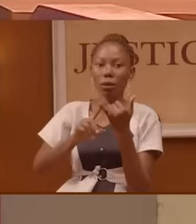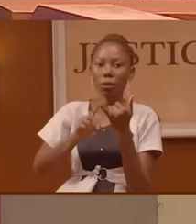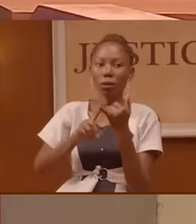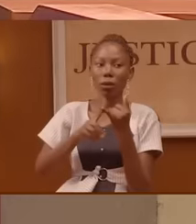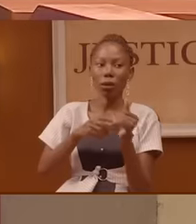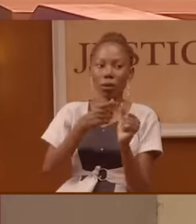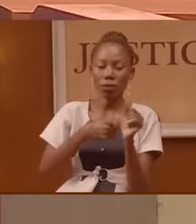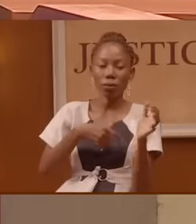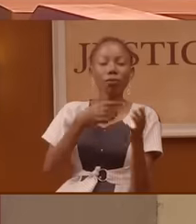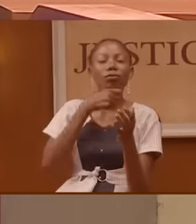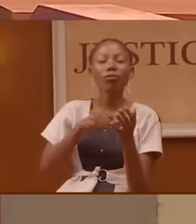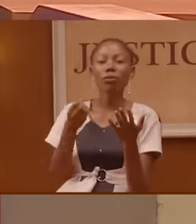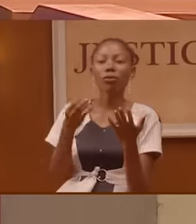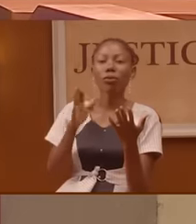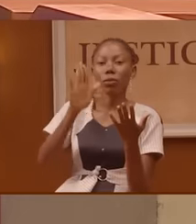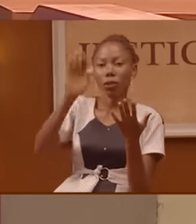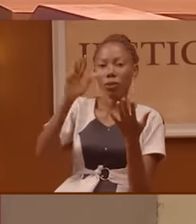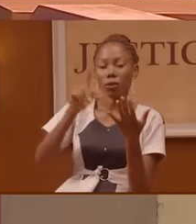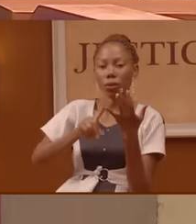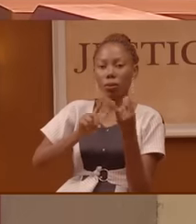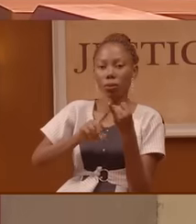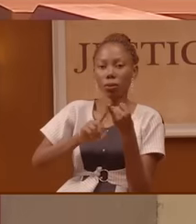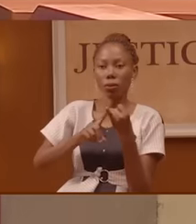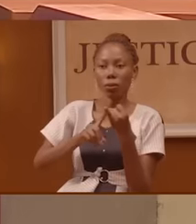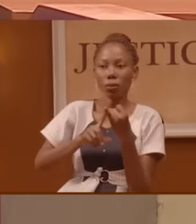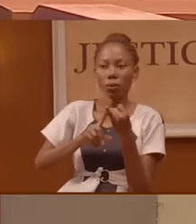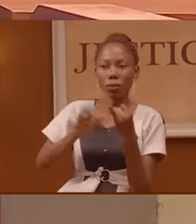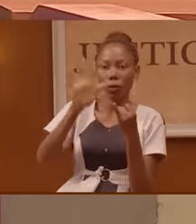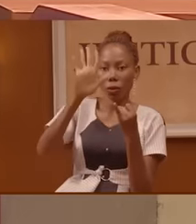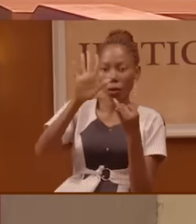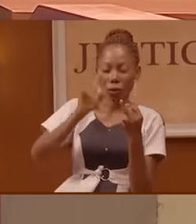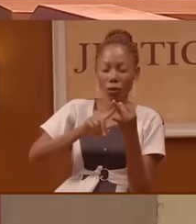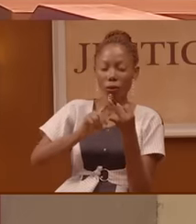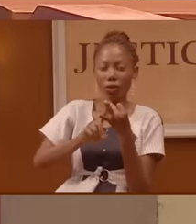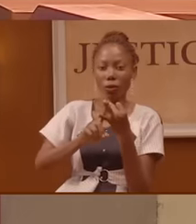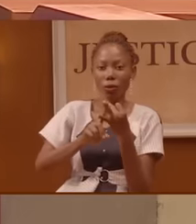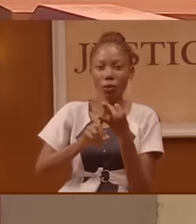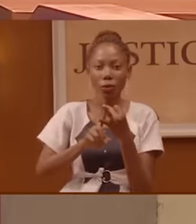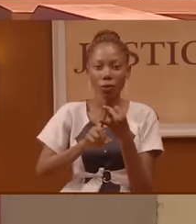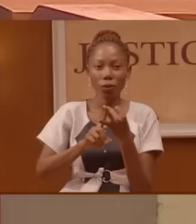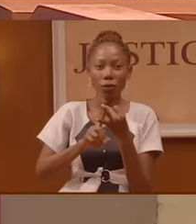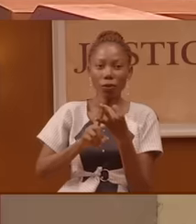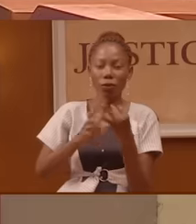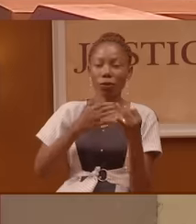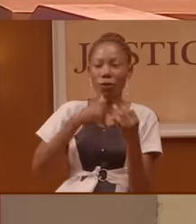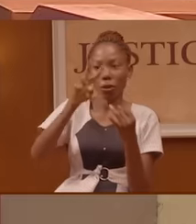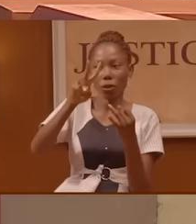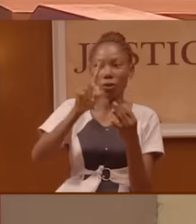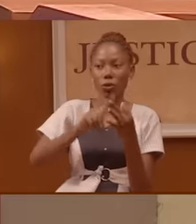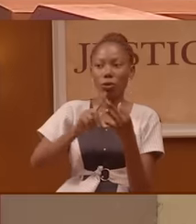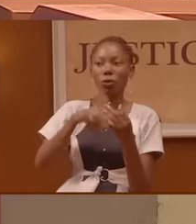from him. The age? Yes, a 15. Okay. A 5. And